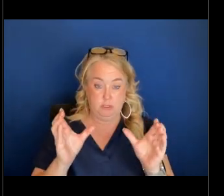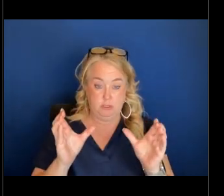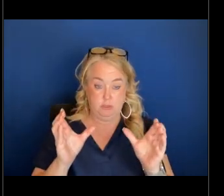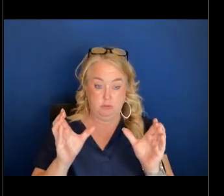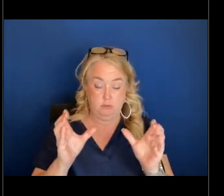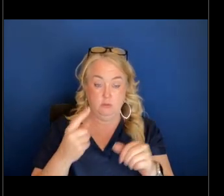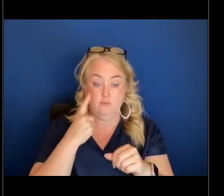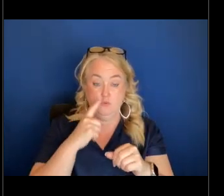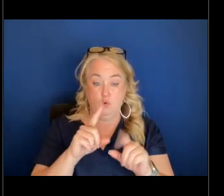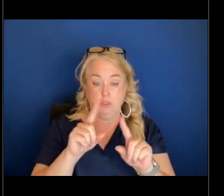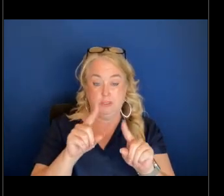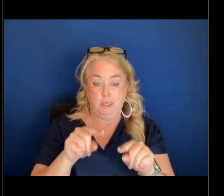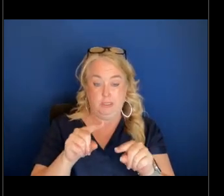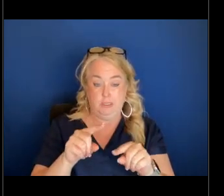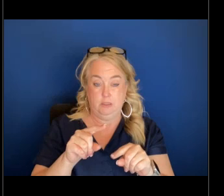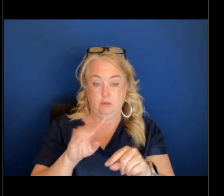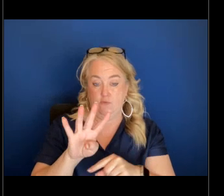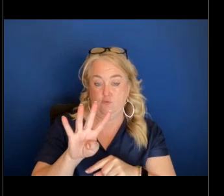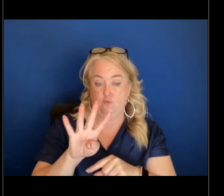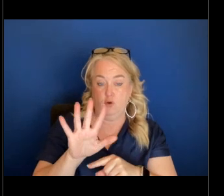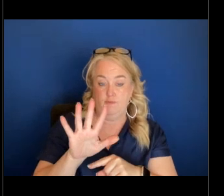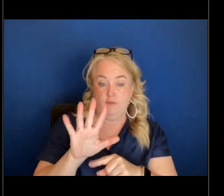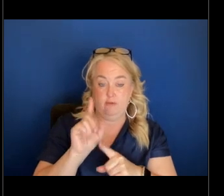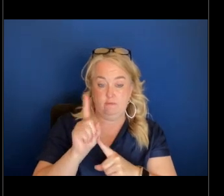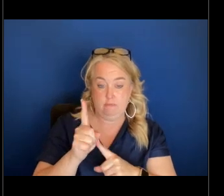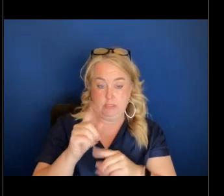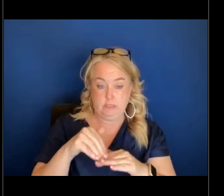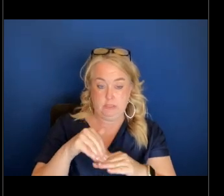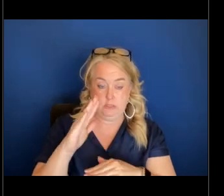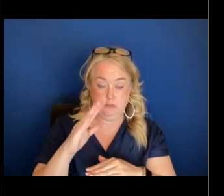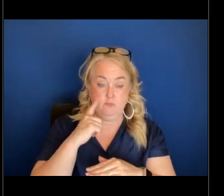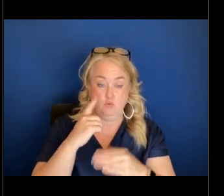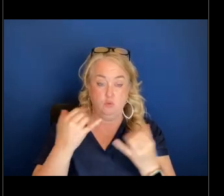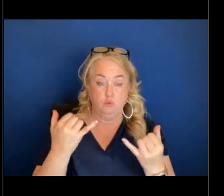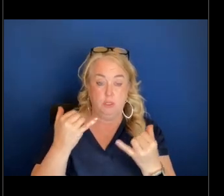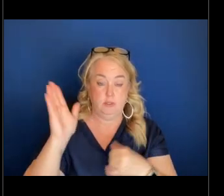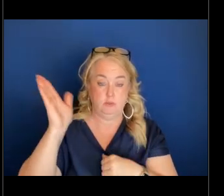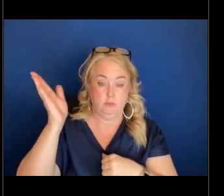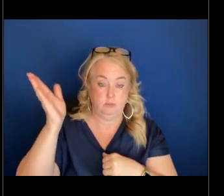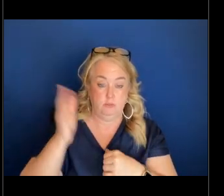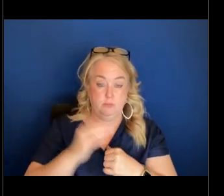for attending at least 45 minutes of today's presentation.